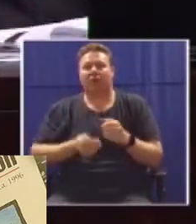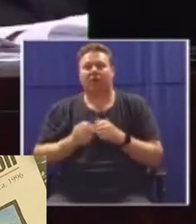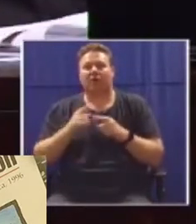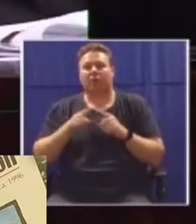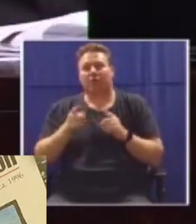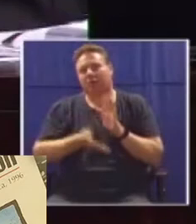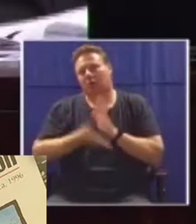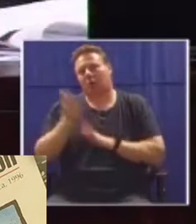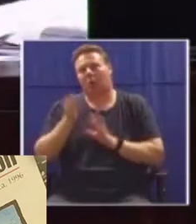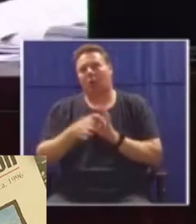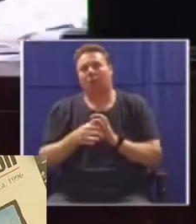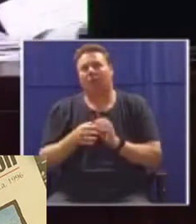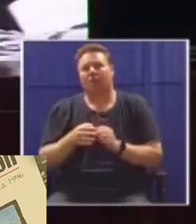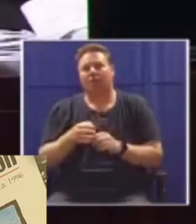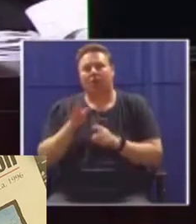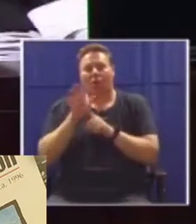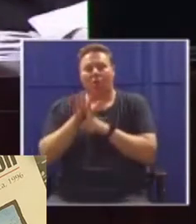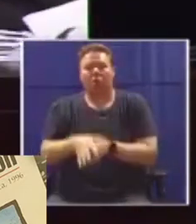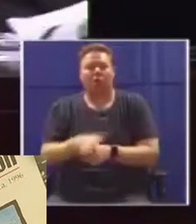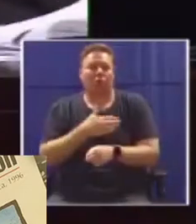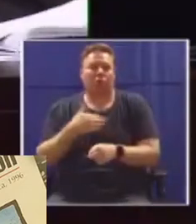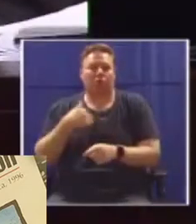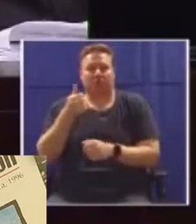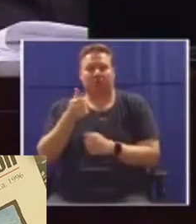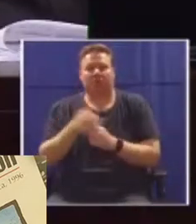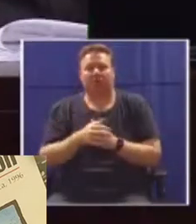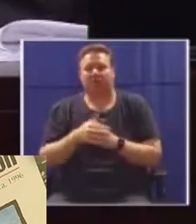they go back home, they undermine their women.